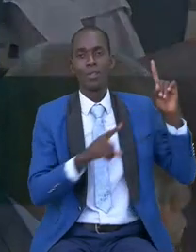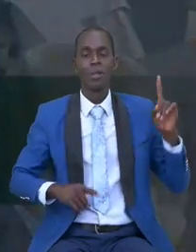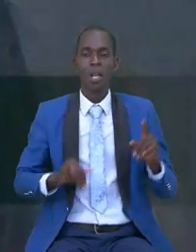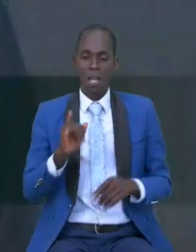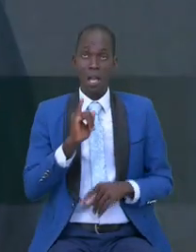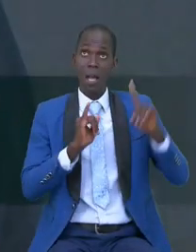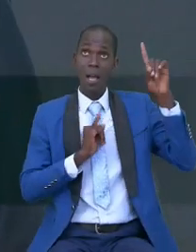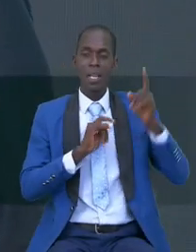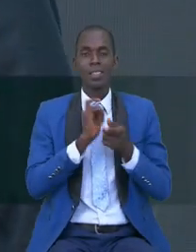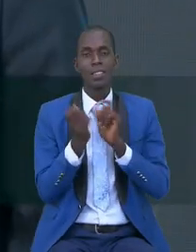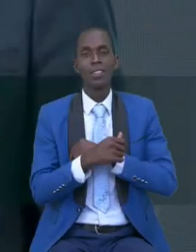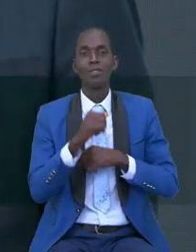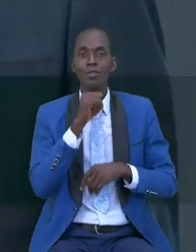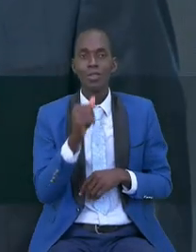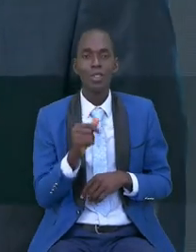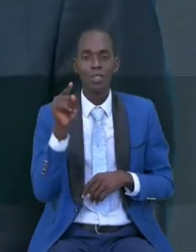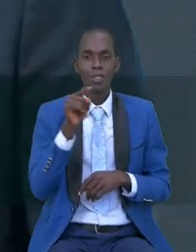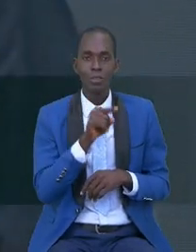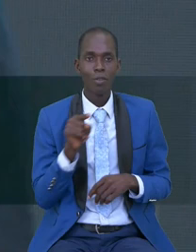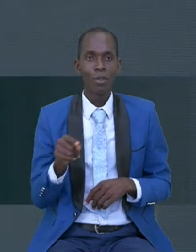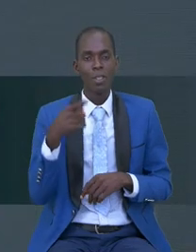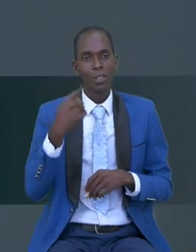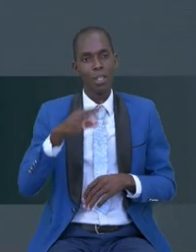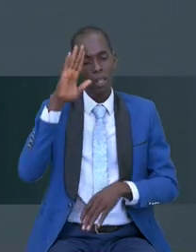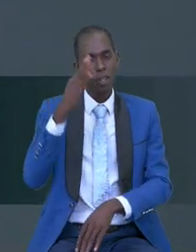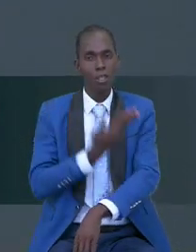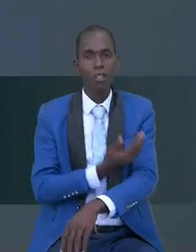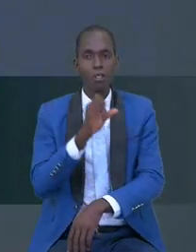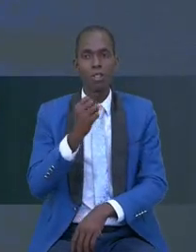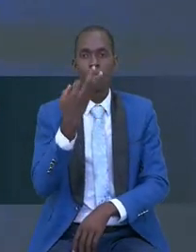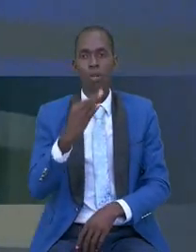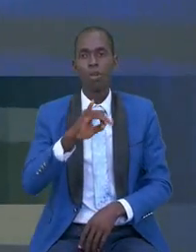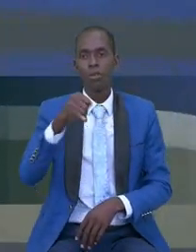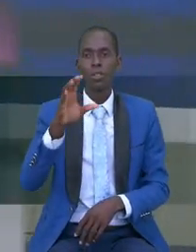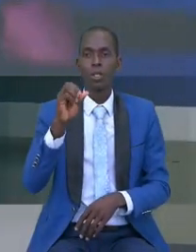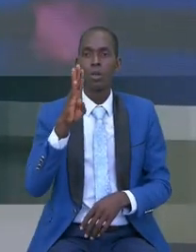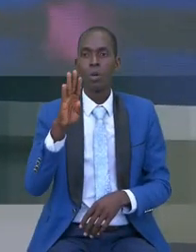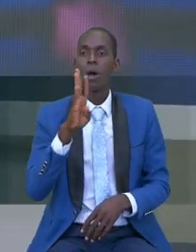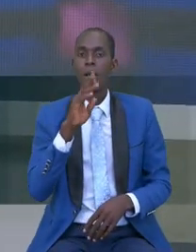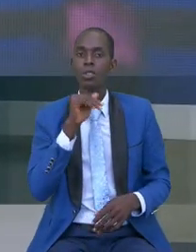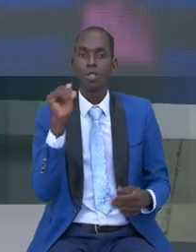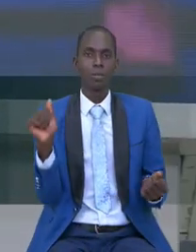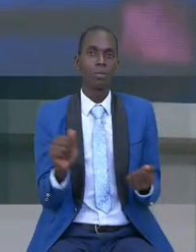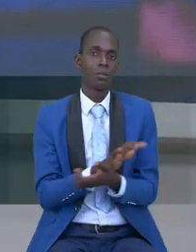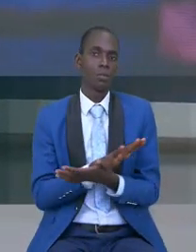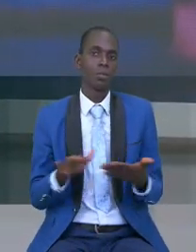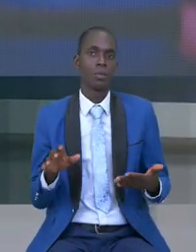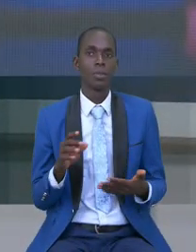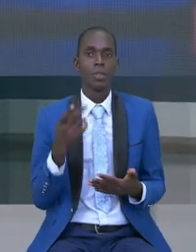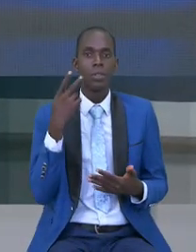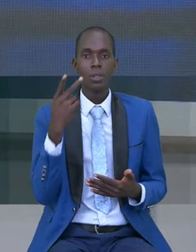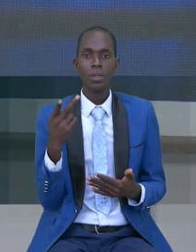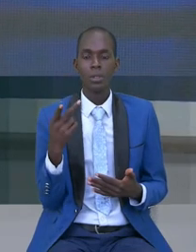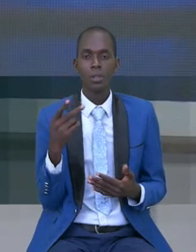not. Therefore, the sons of Jacob are not consumed. Look at point number